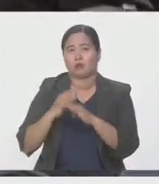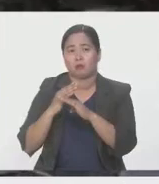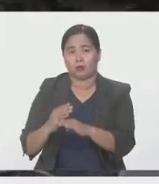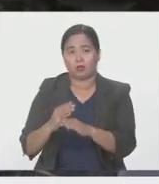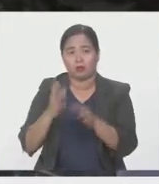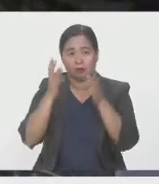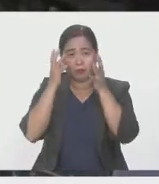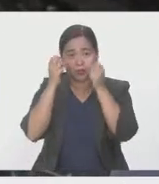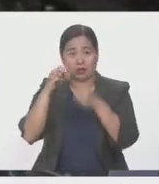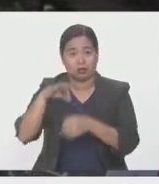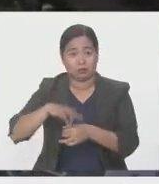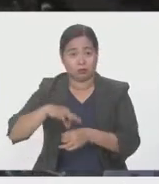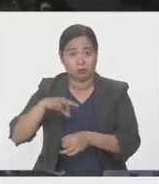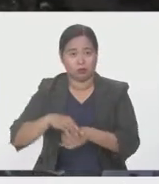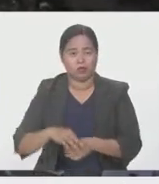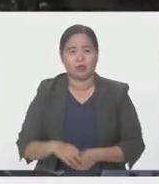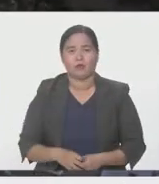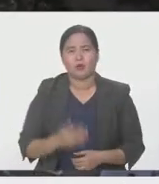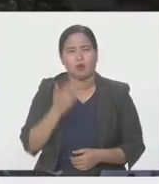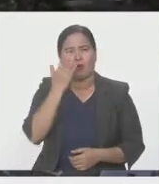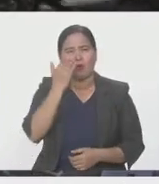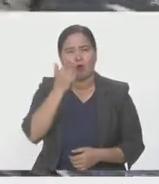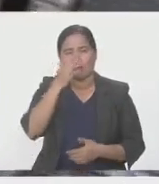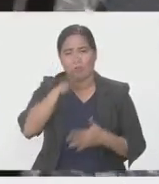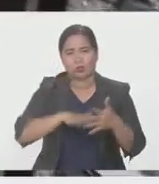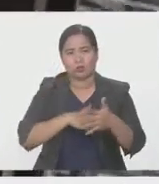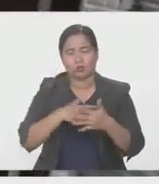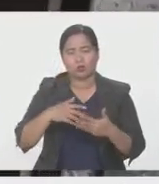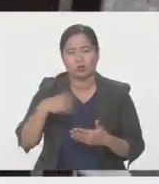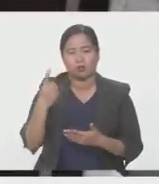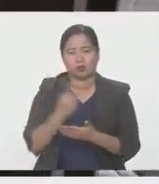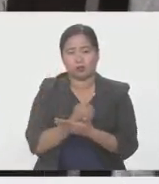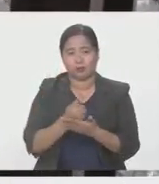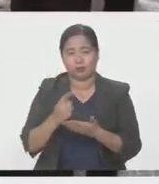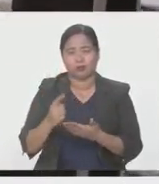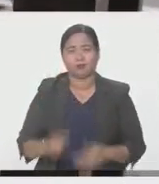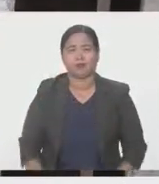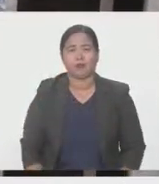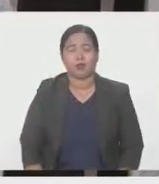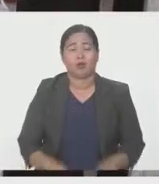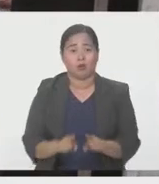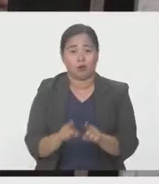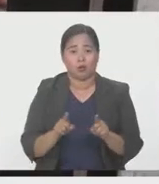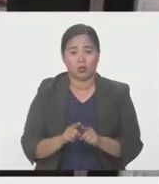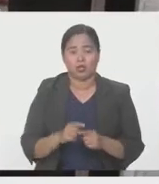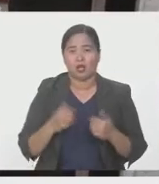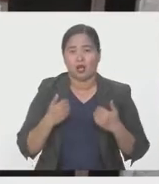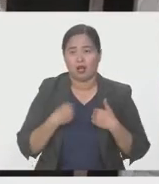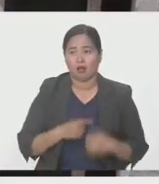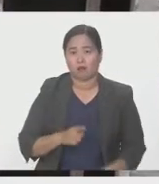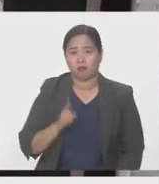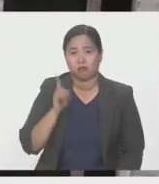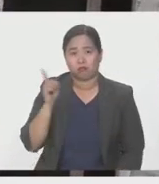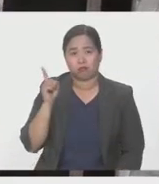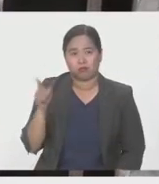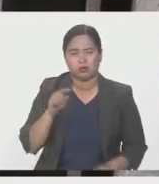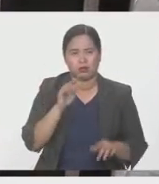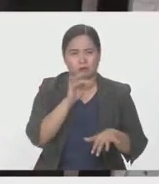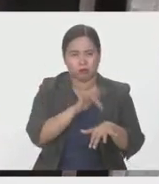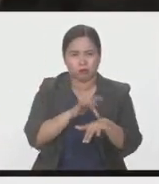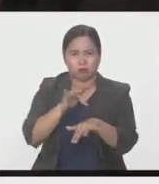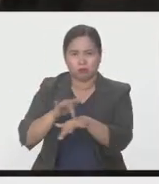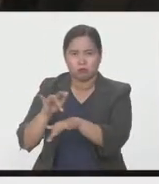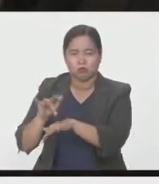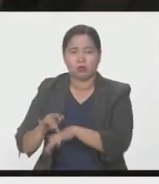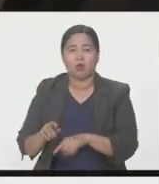presidential elections. Voting in those elections is scheduled for the coming weekend. The drones Moscow shot down targeted locations in